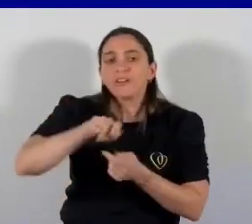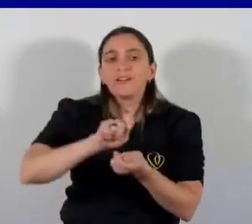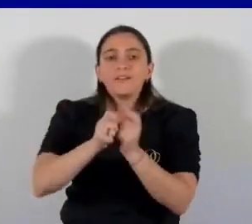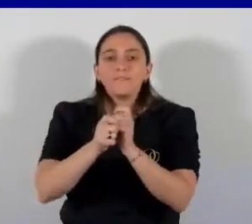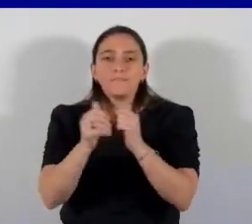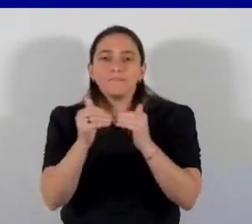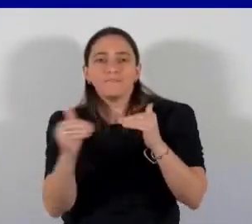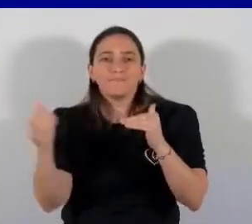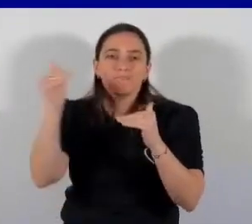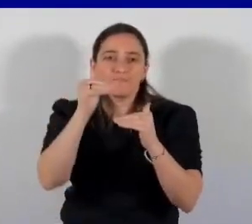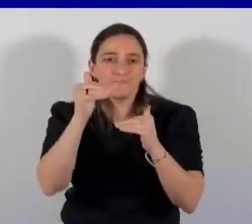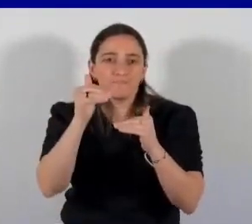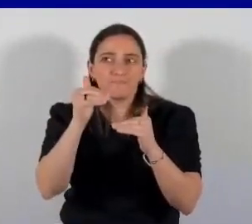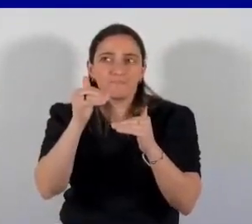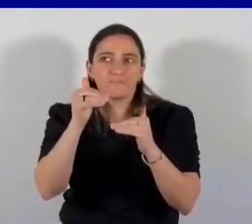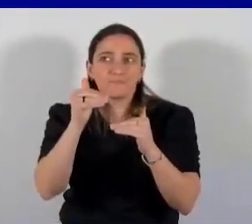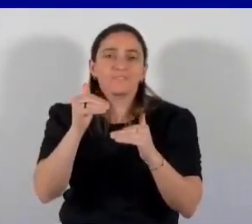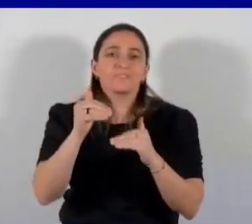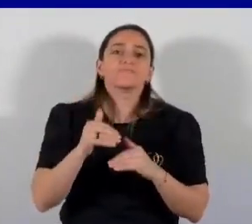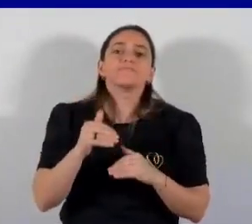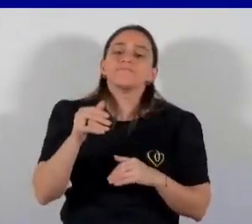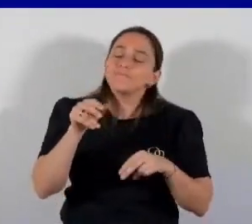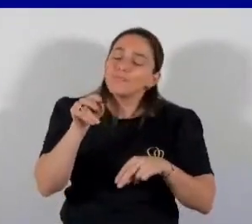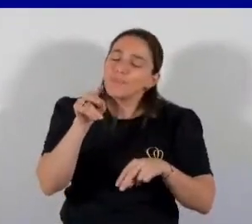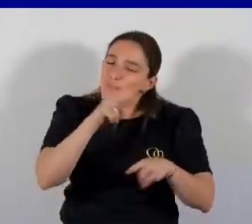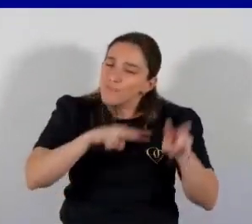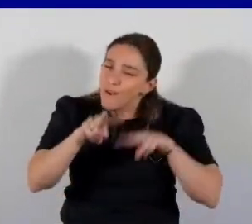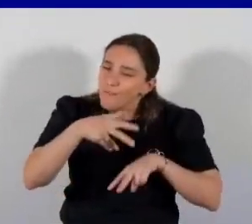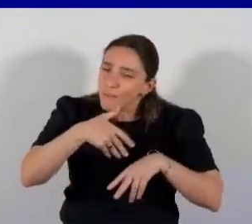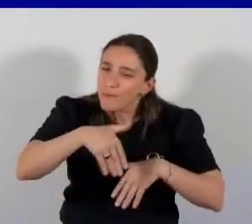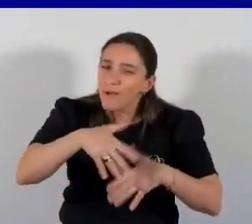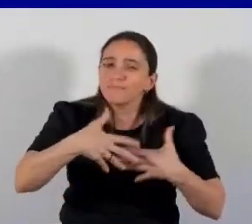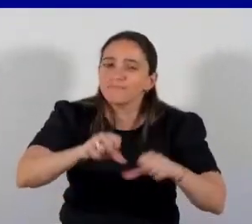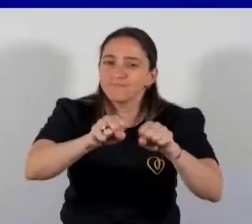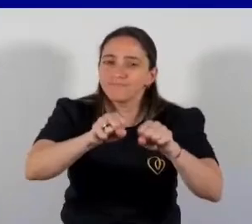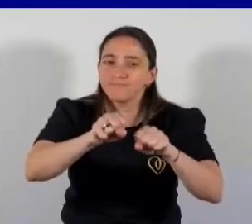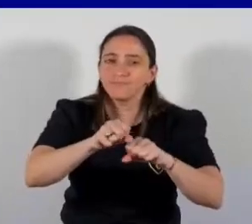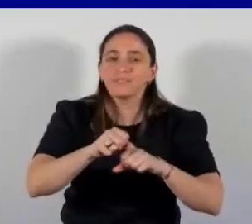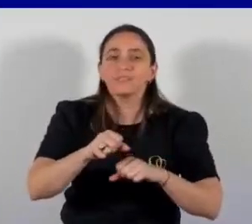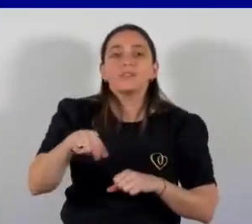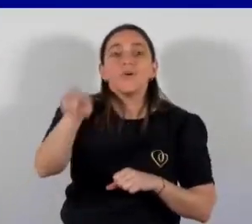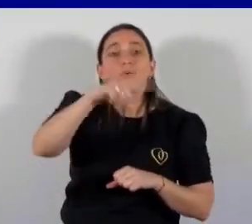which we are at 3/10. In other words, we are looking for it.